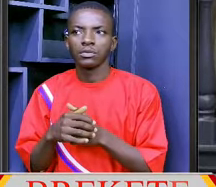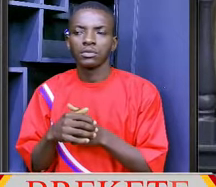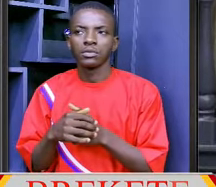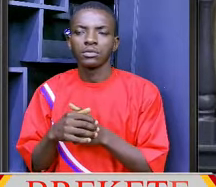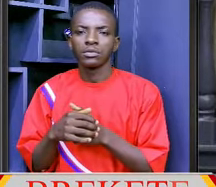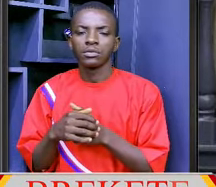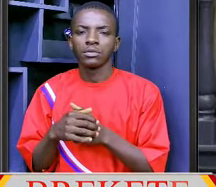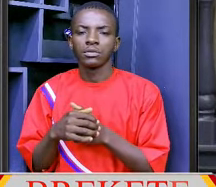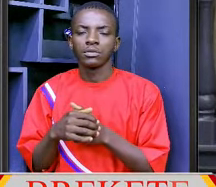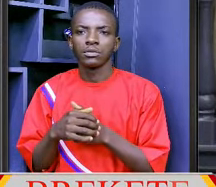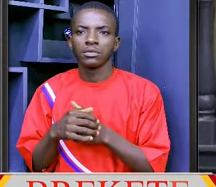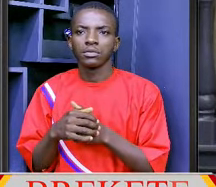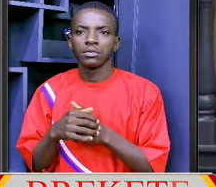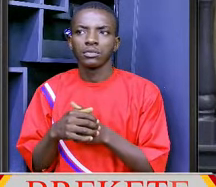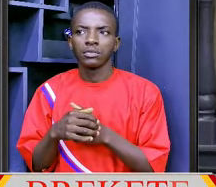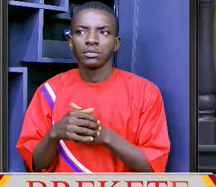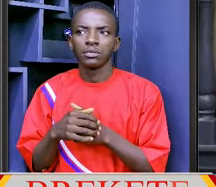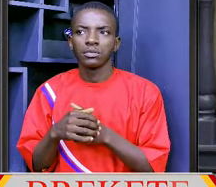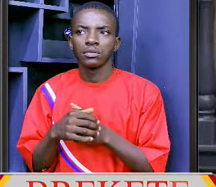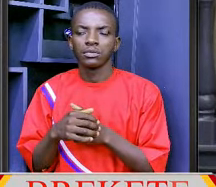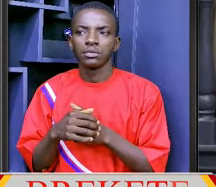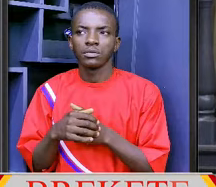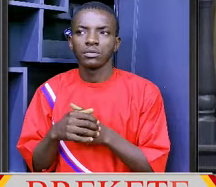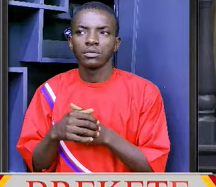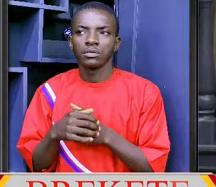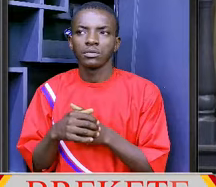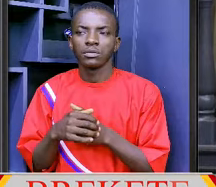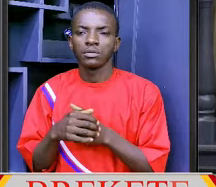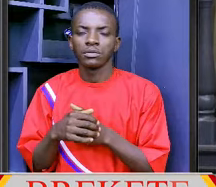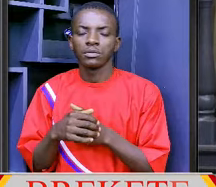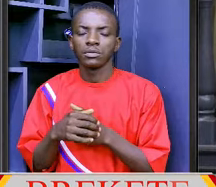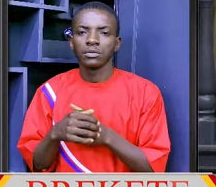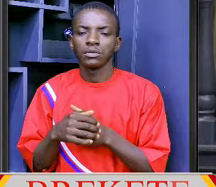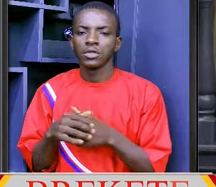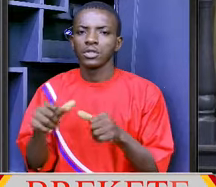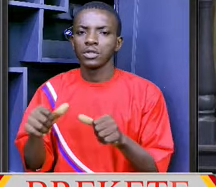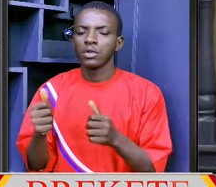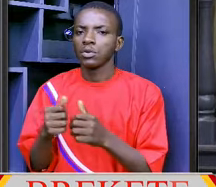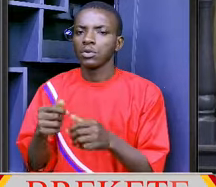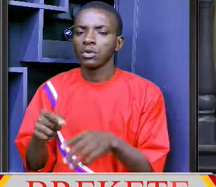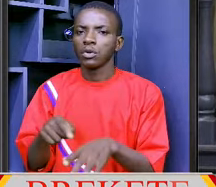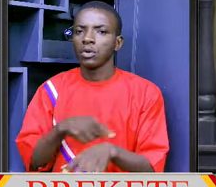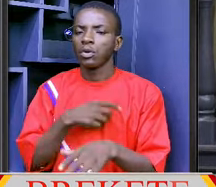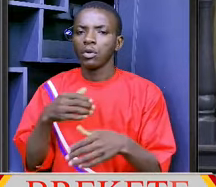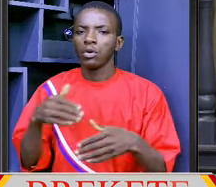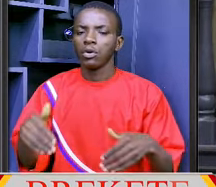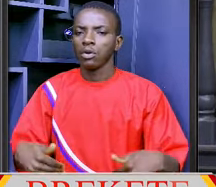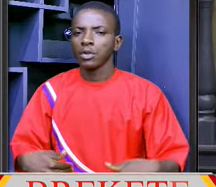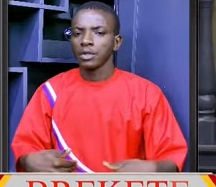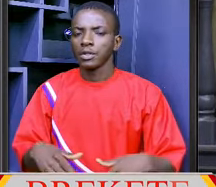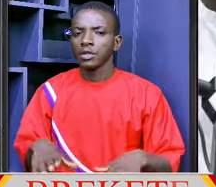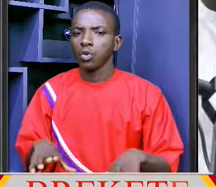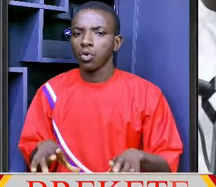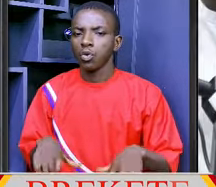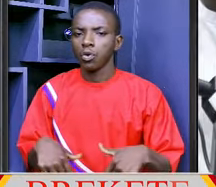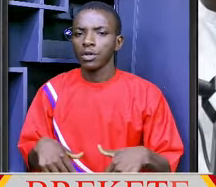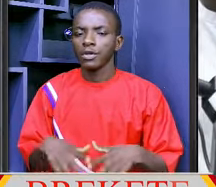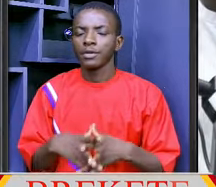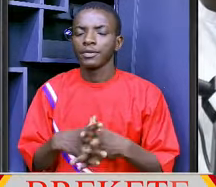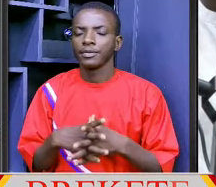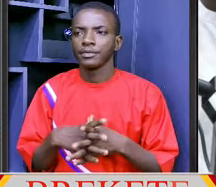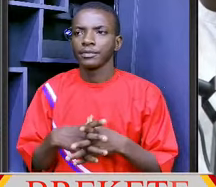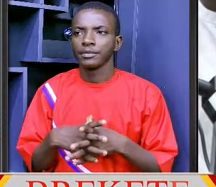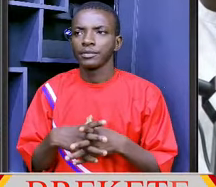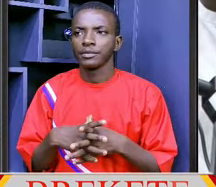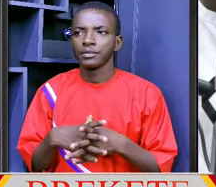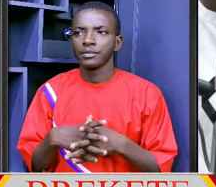Thank you, sir. Sir, I saw okay, them. Don't disgrace yourself. Sir, I'm talking, please. They were with me in during the long holiday. They stayed with me. Before the long holiday?